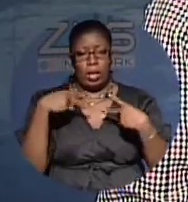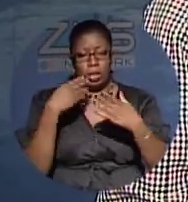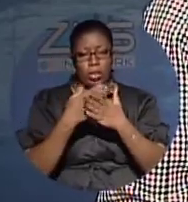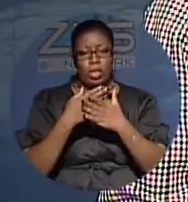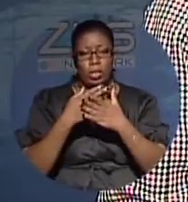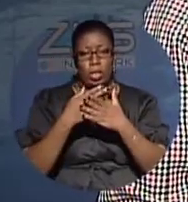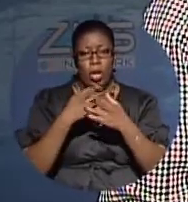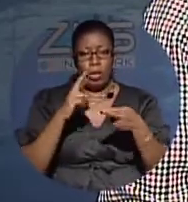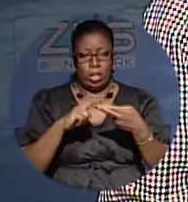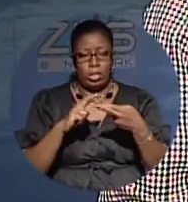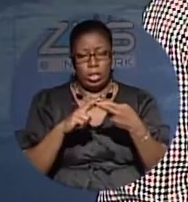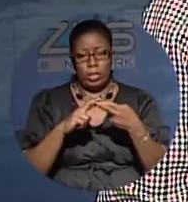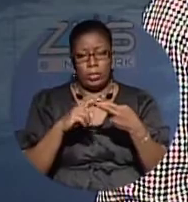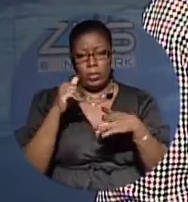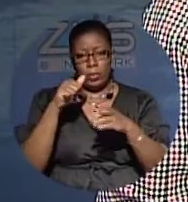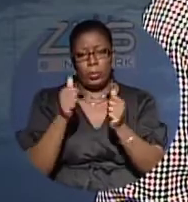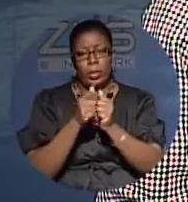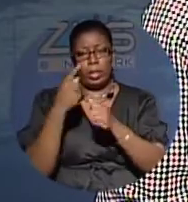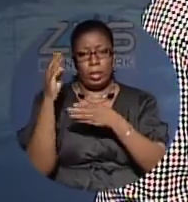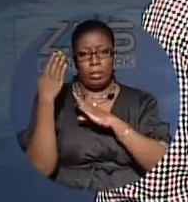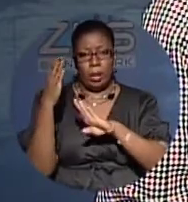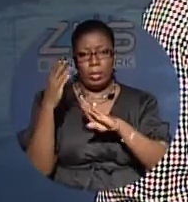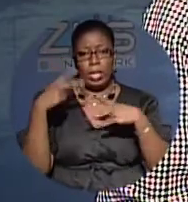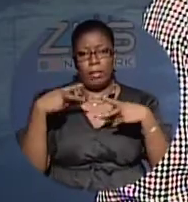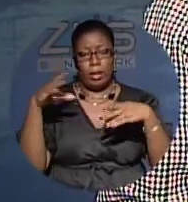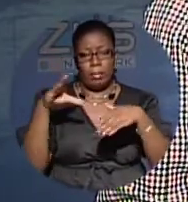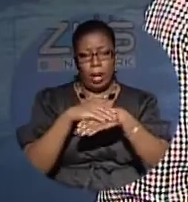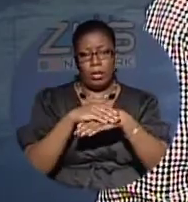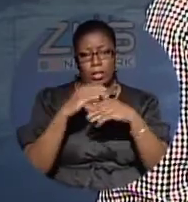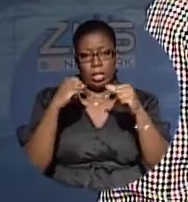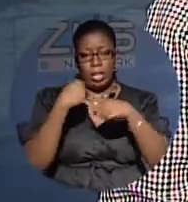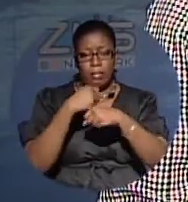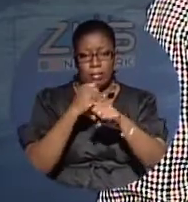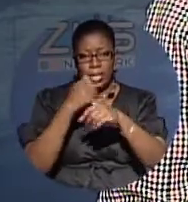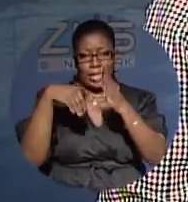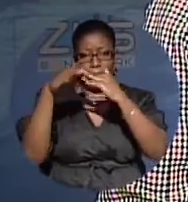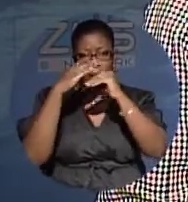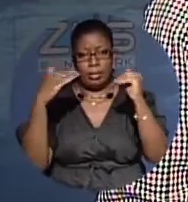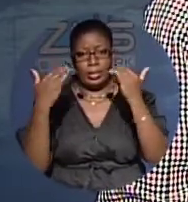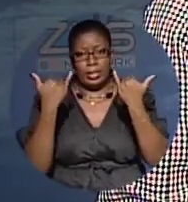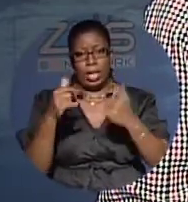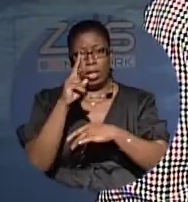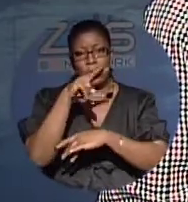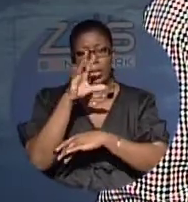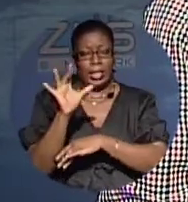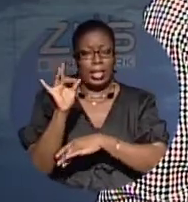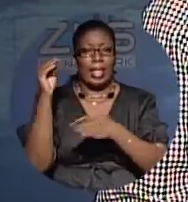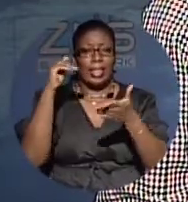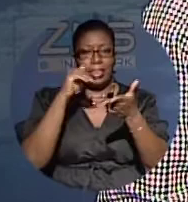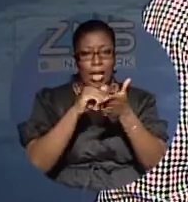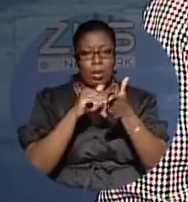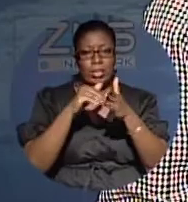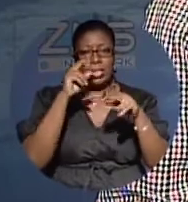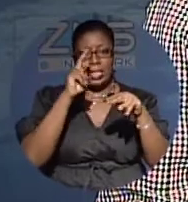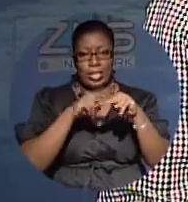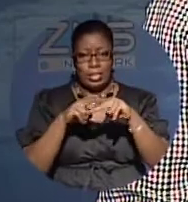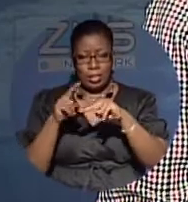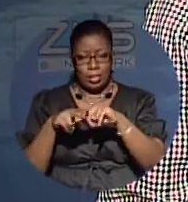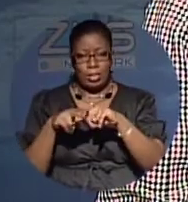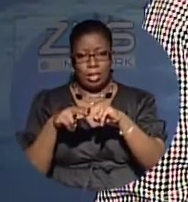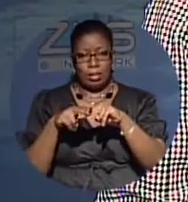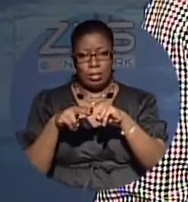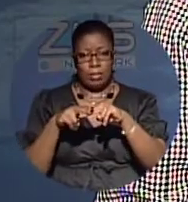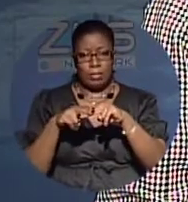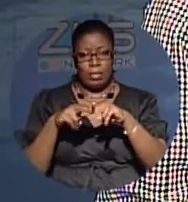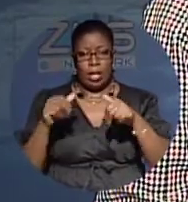and the airline is being described as a marriage made in heaven. Now, with some 28,000 seats available to Paradise via the